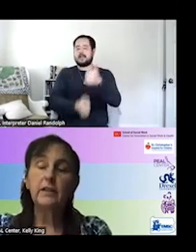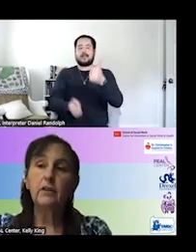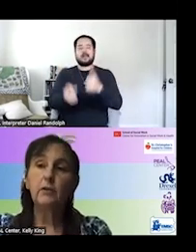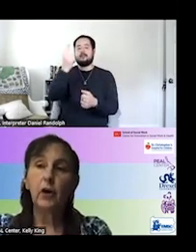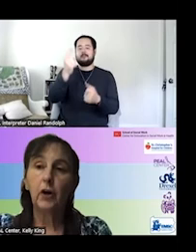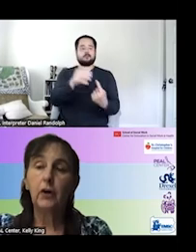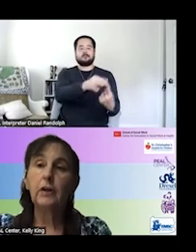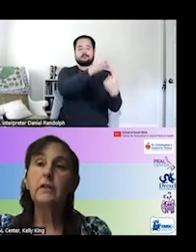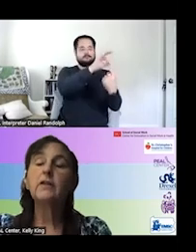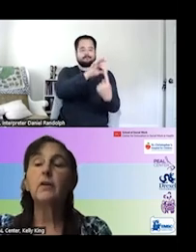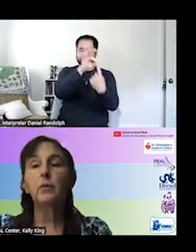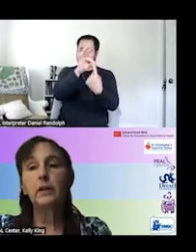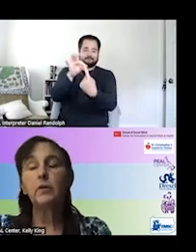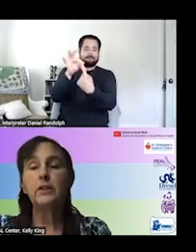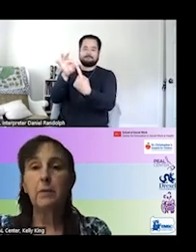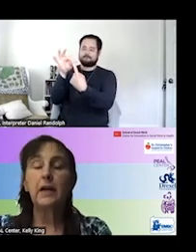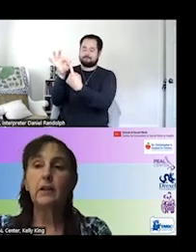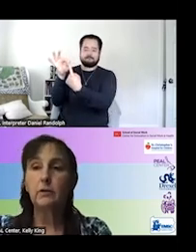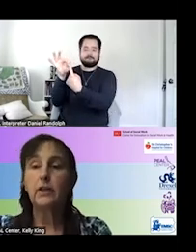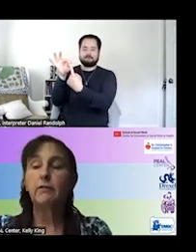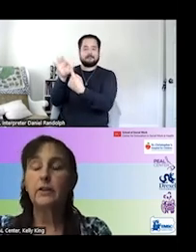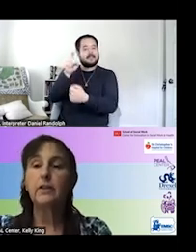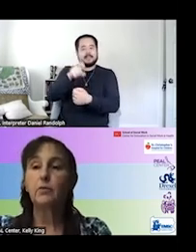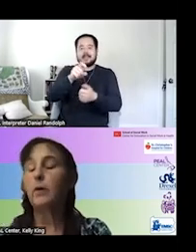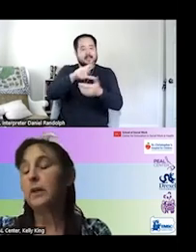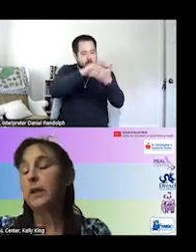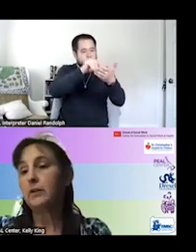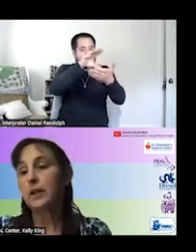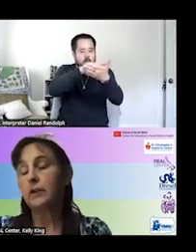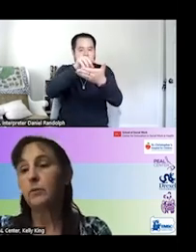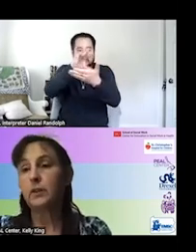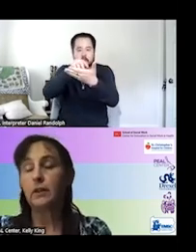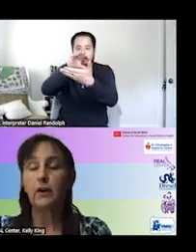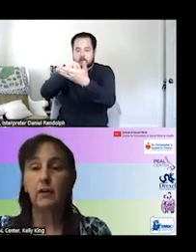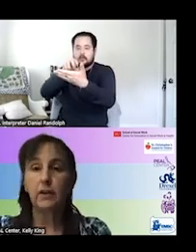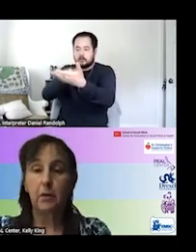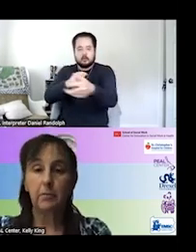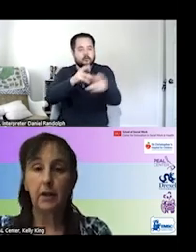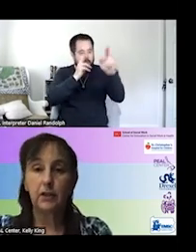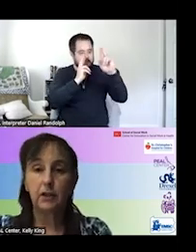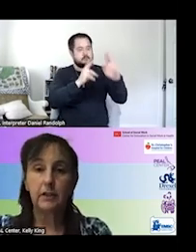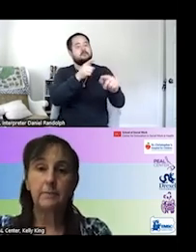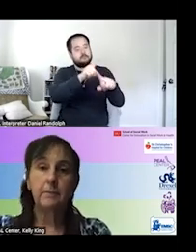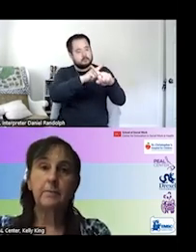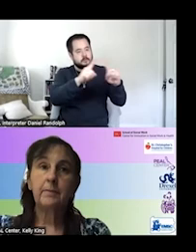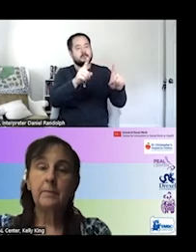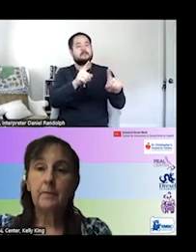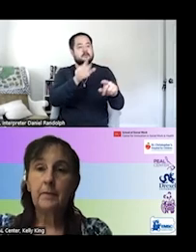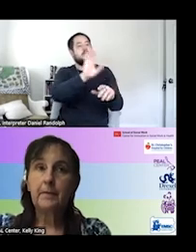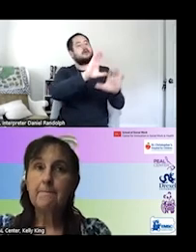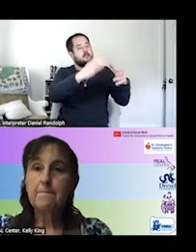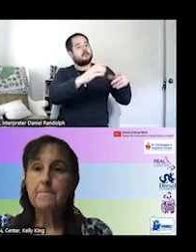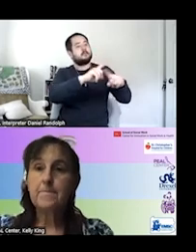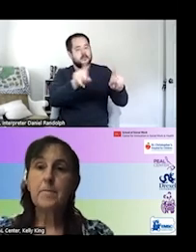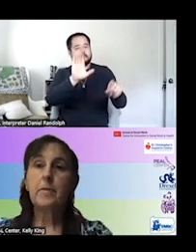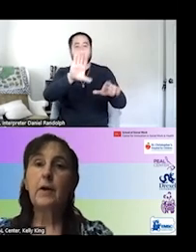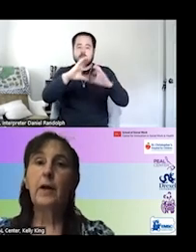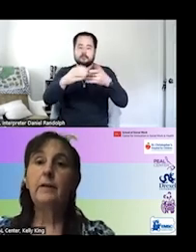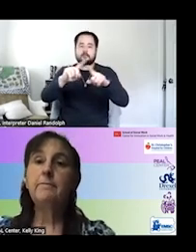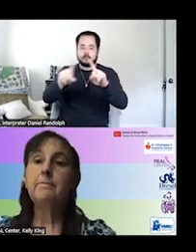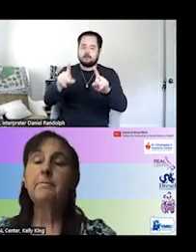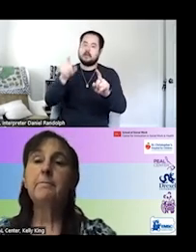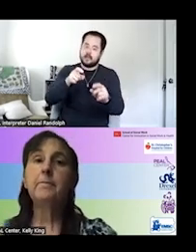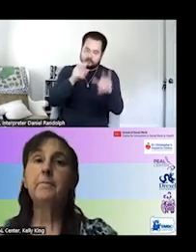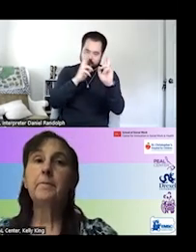our best to learn so that we can respect those differences when we intersect with the various populations. Go